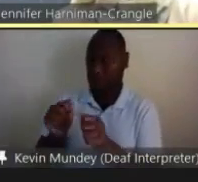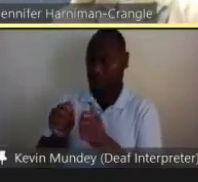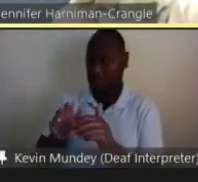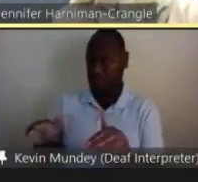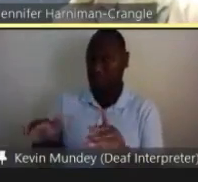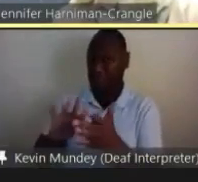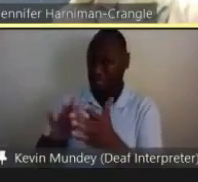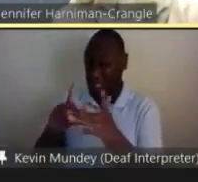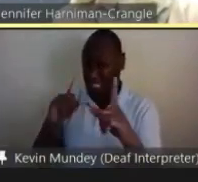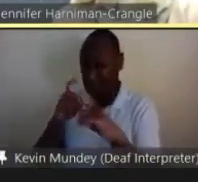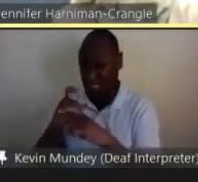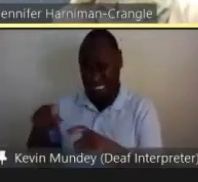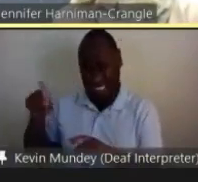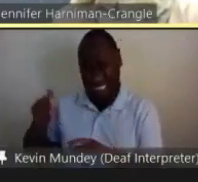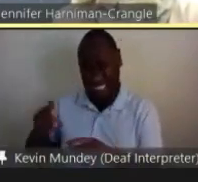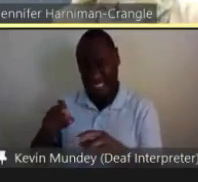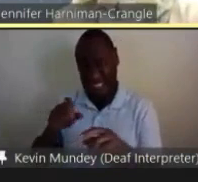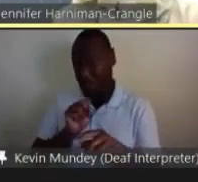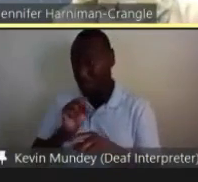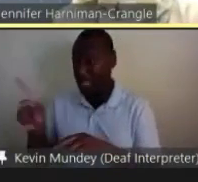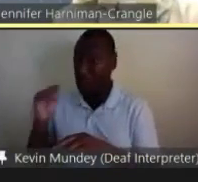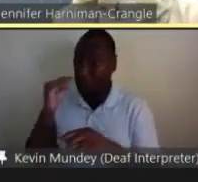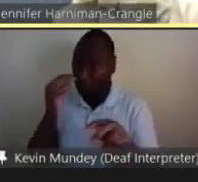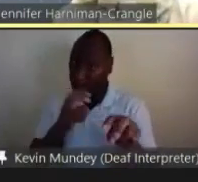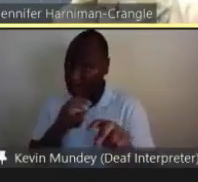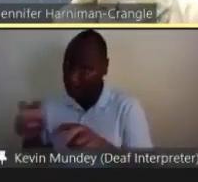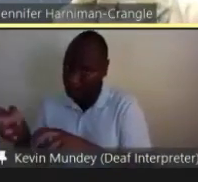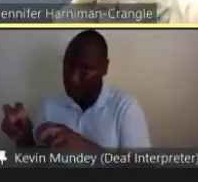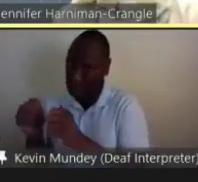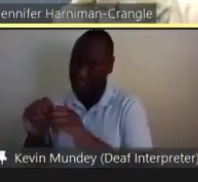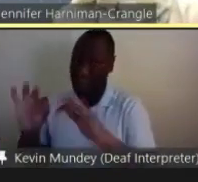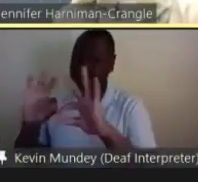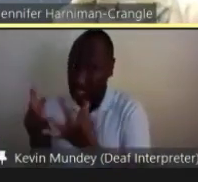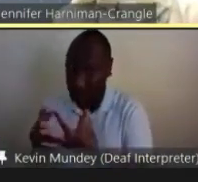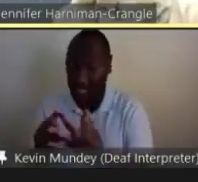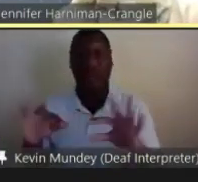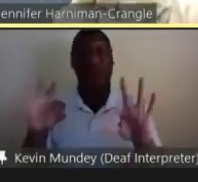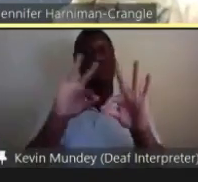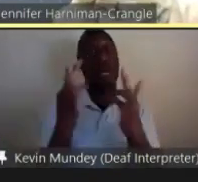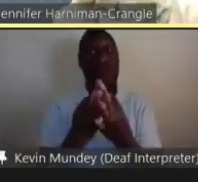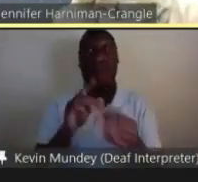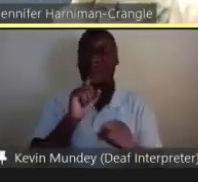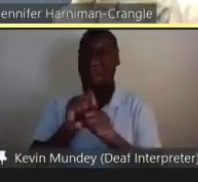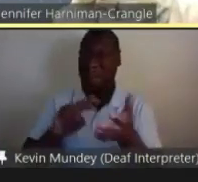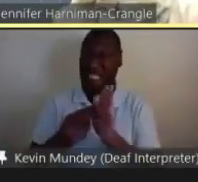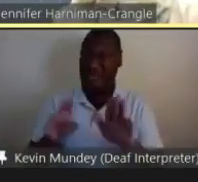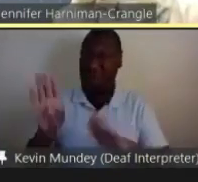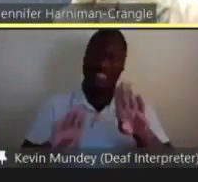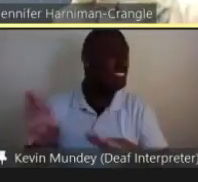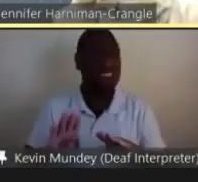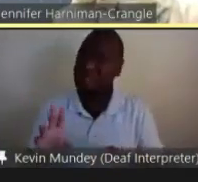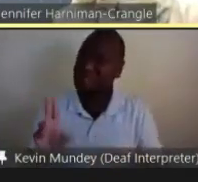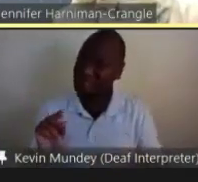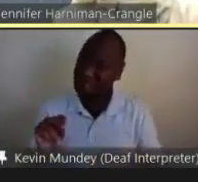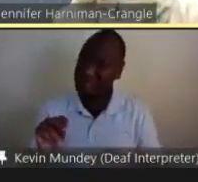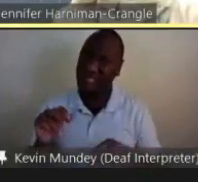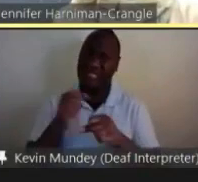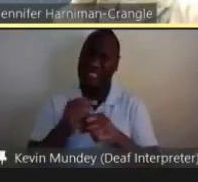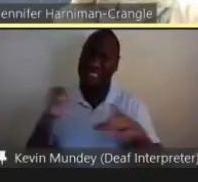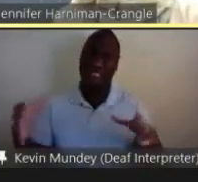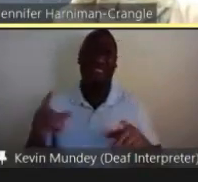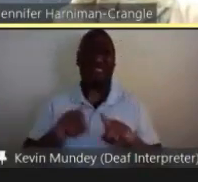families. But family doesn't just mean biological family. It can also include extended family, kinship